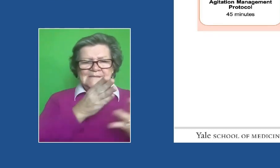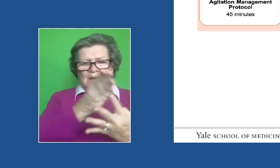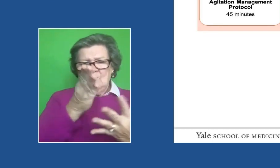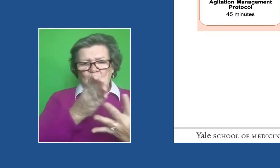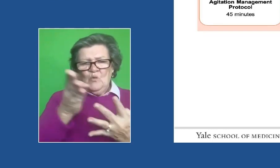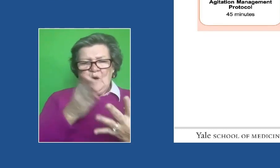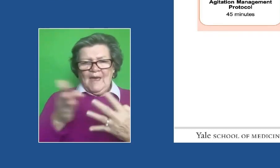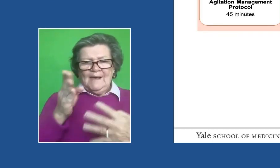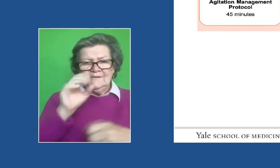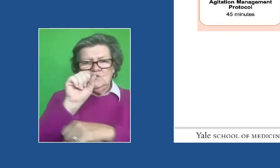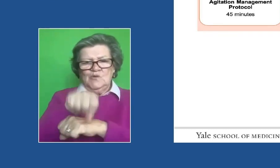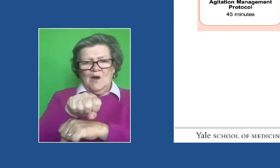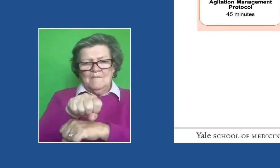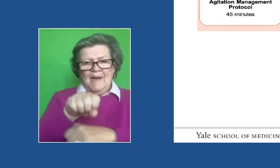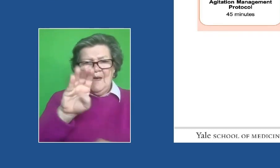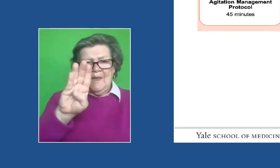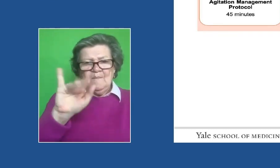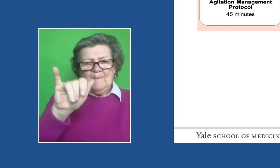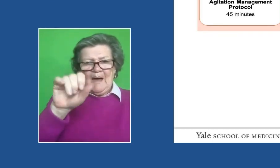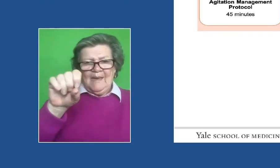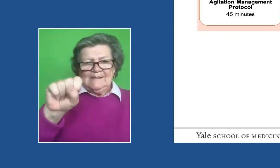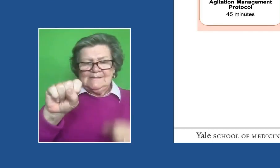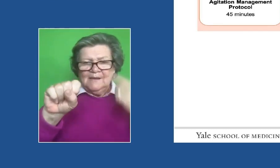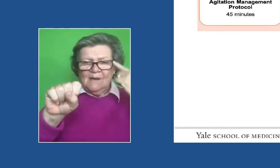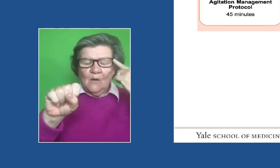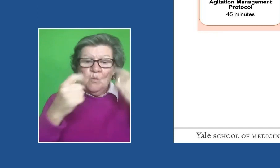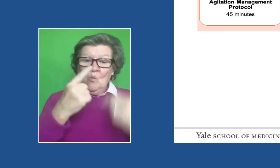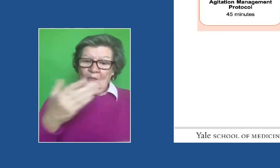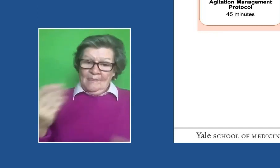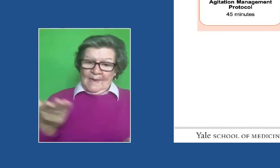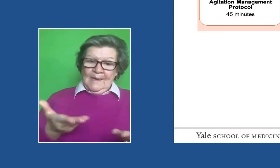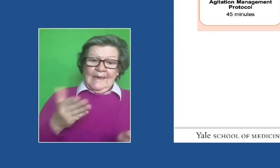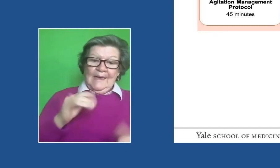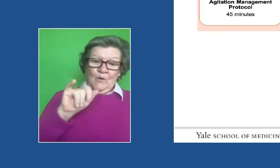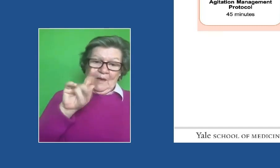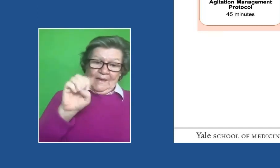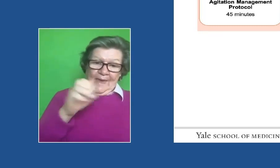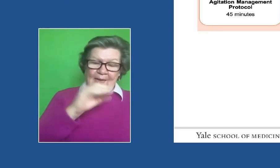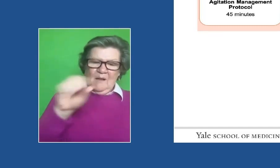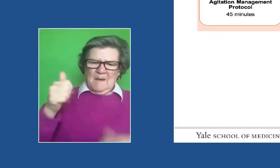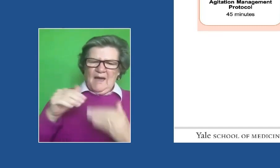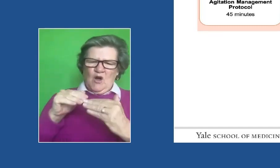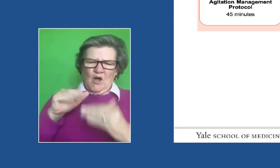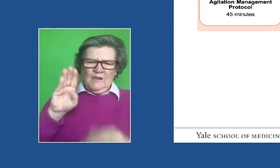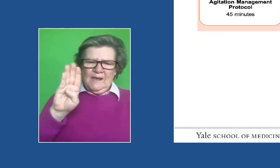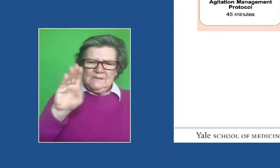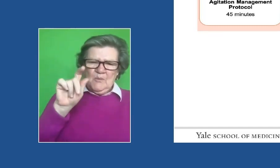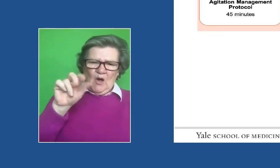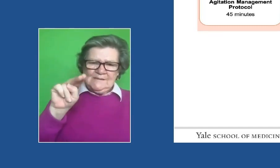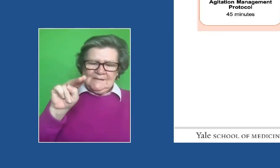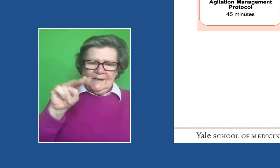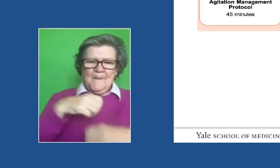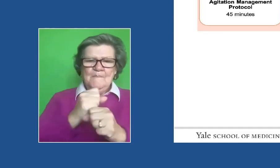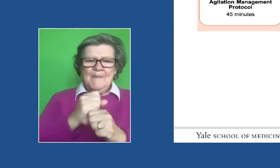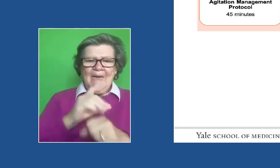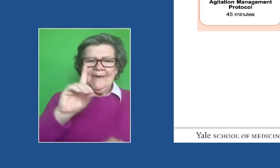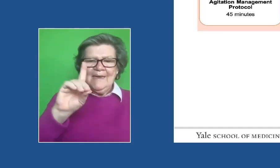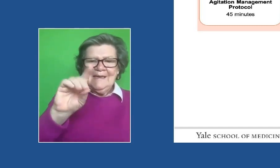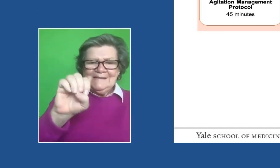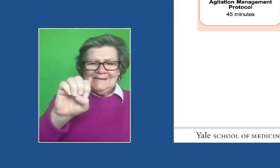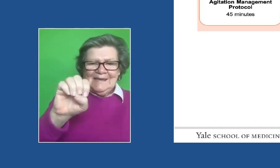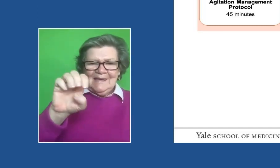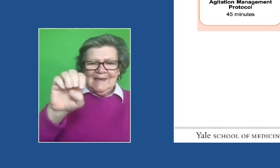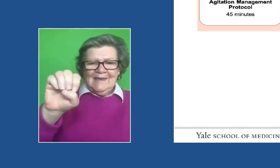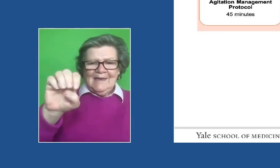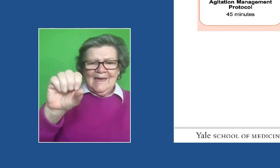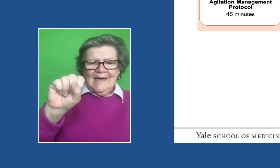bias. One thing that we have done here at Yale, as well as some of my colleagues in Boston, is to create de-escalation training that are both